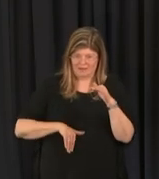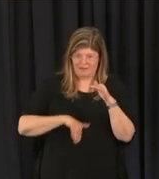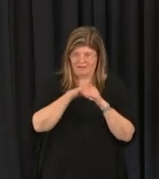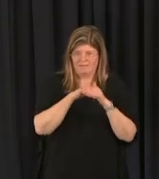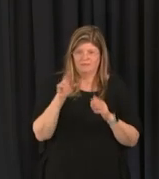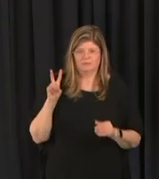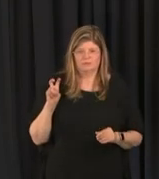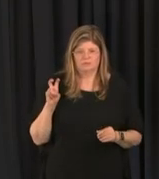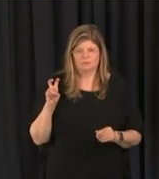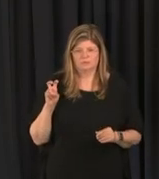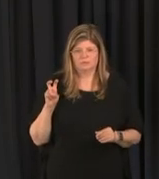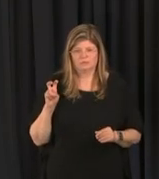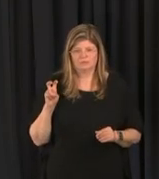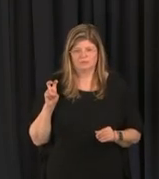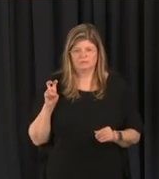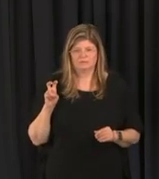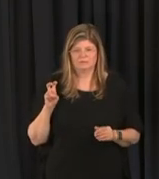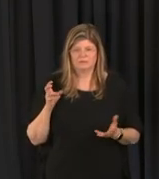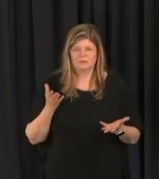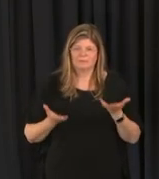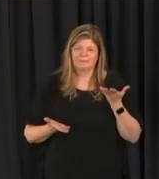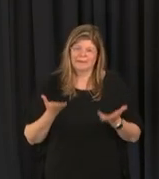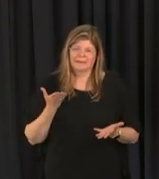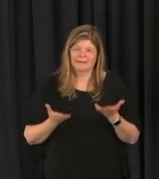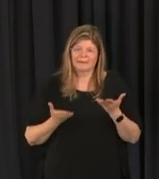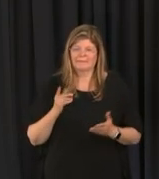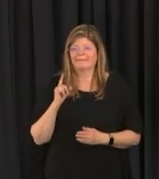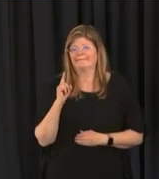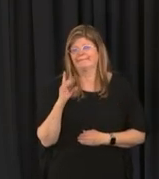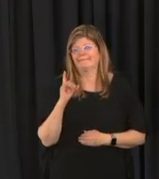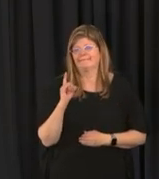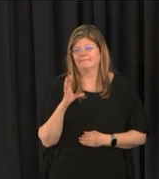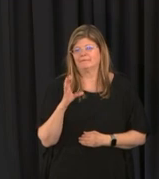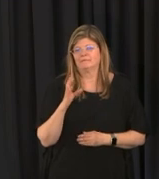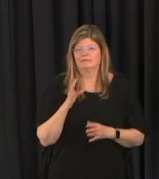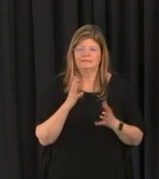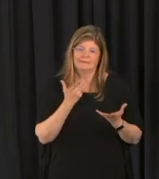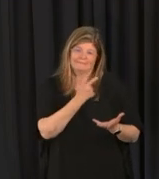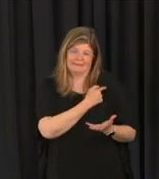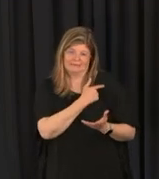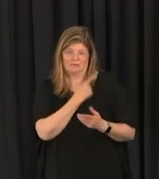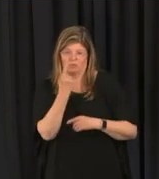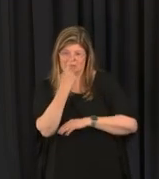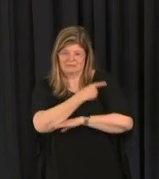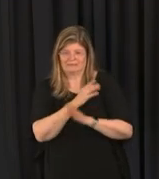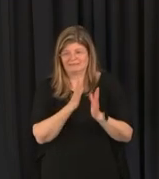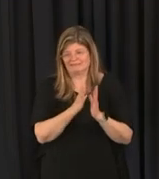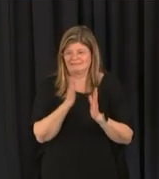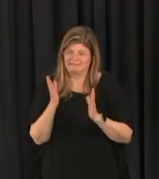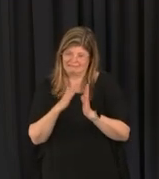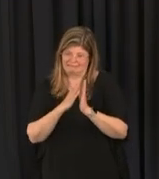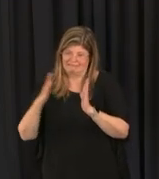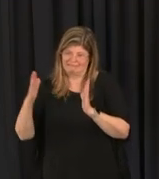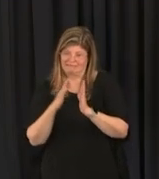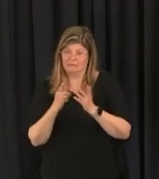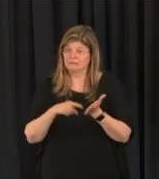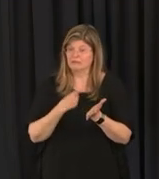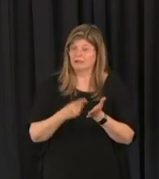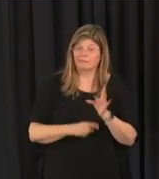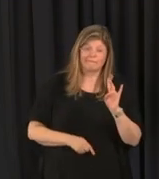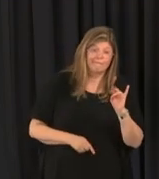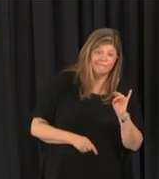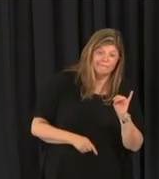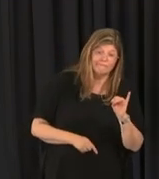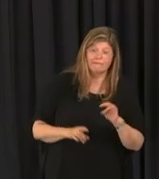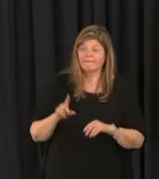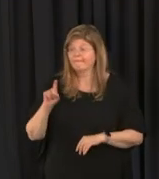March 15th and Tuesday, March 16th. So they typically do 200 between those 2 days, and it's 100